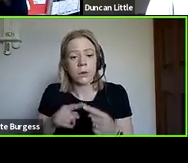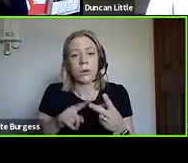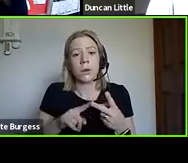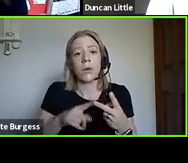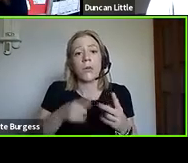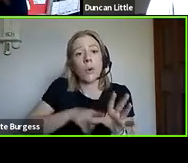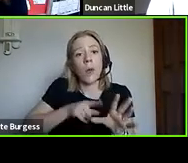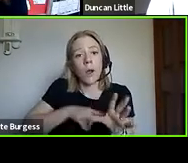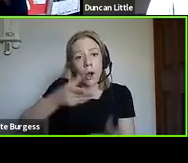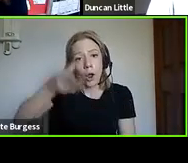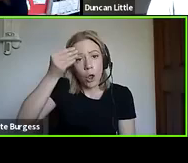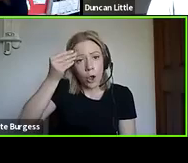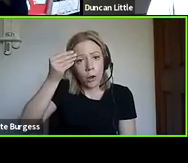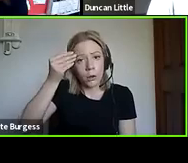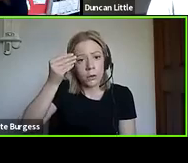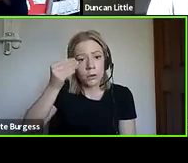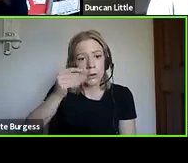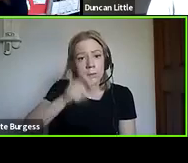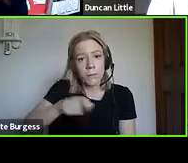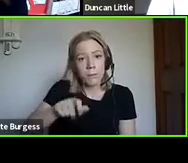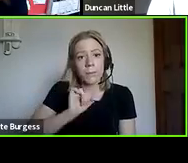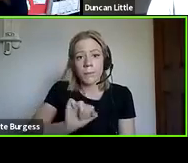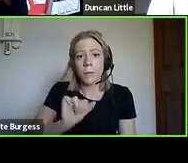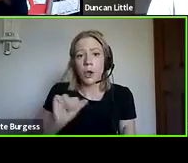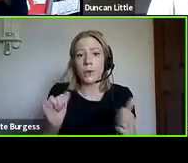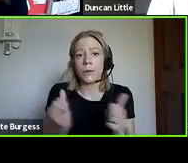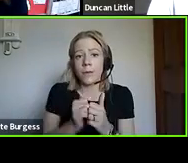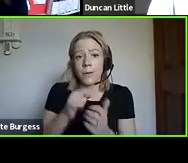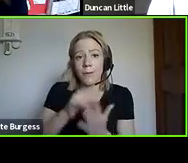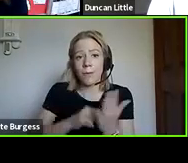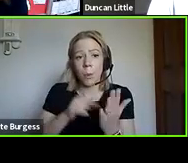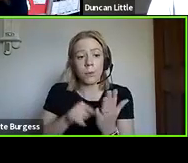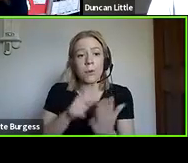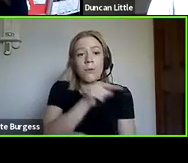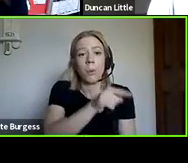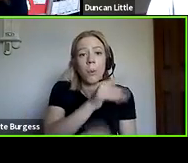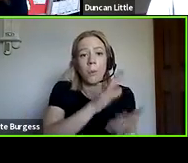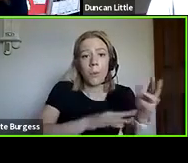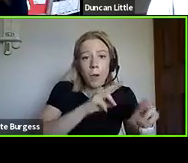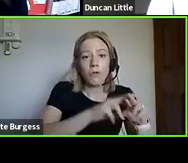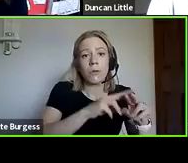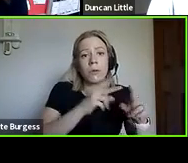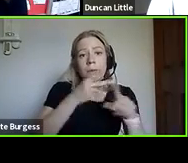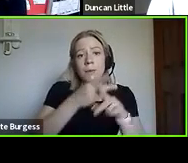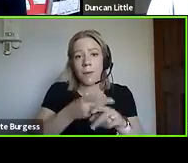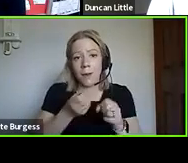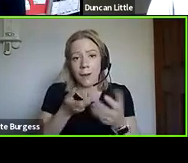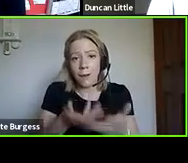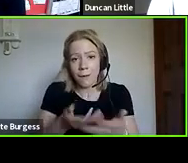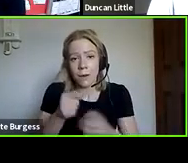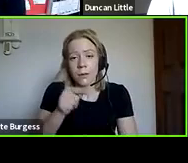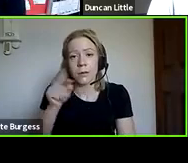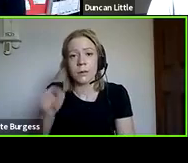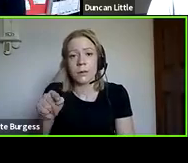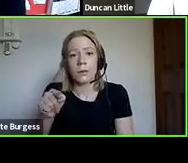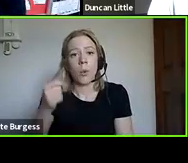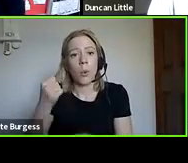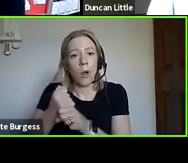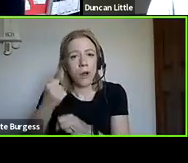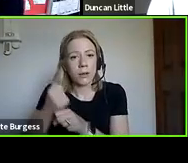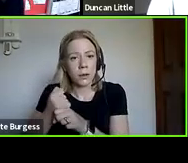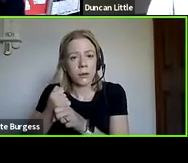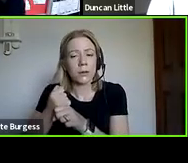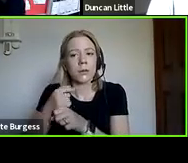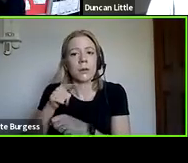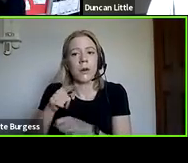learners, we have consent forms for parents, caregivers, for guardians, and